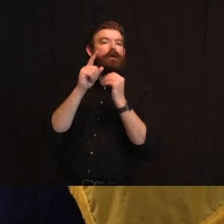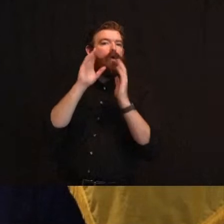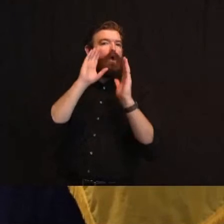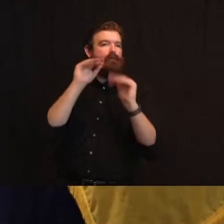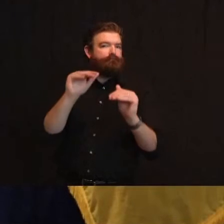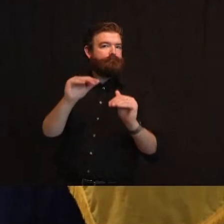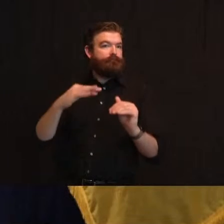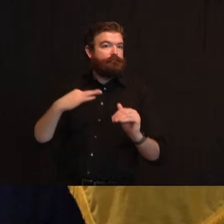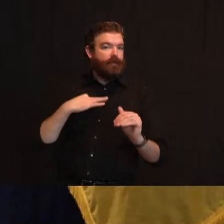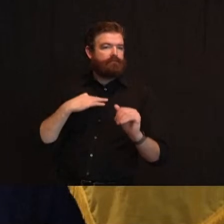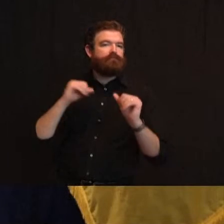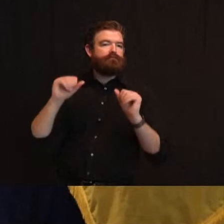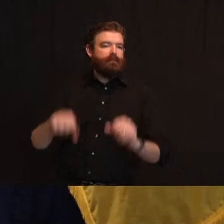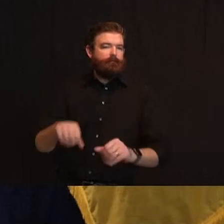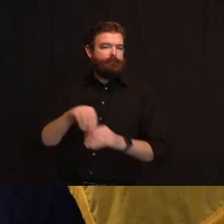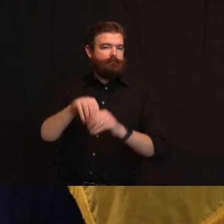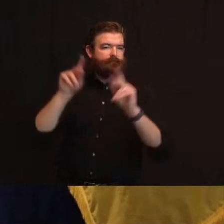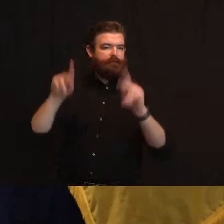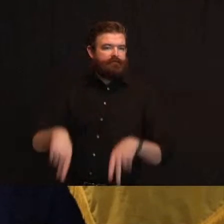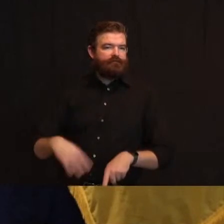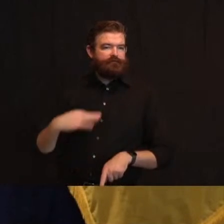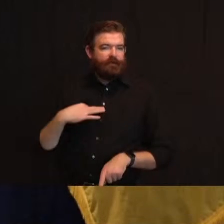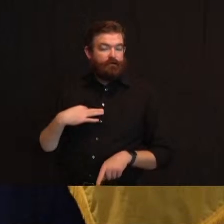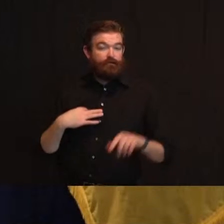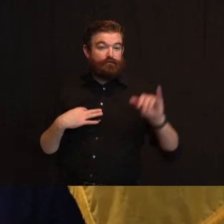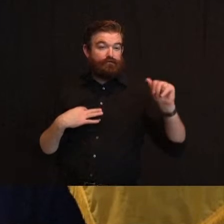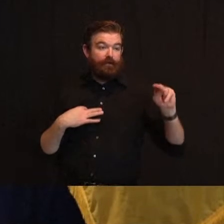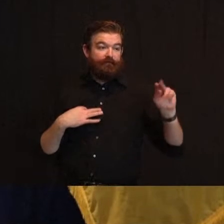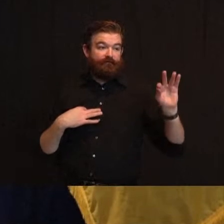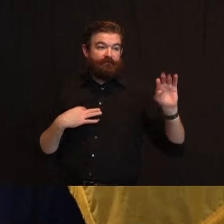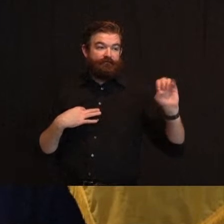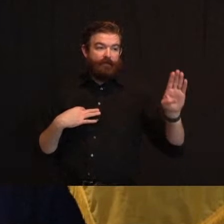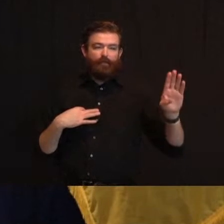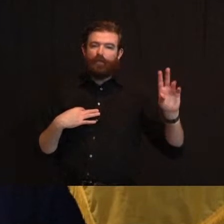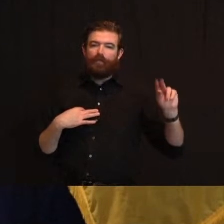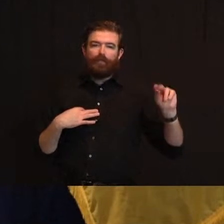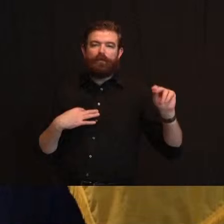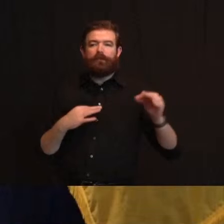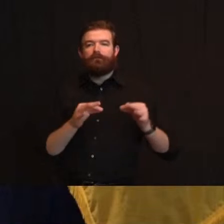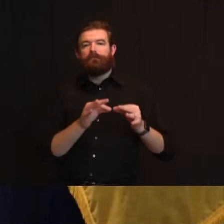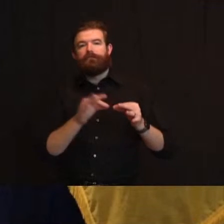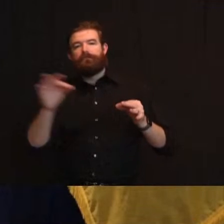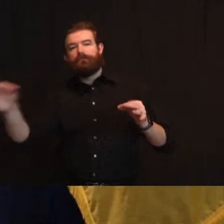January or February at the moment. I hope I change.